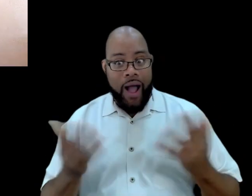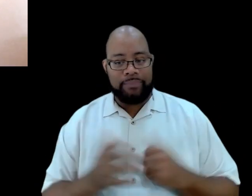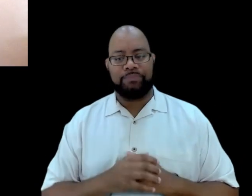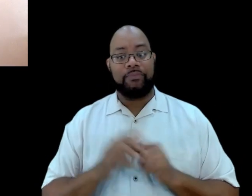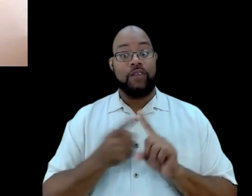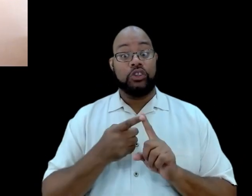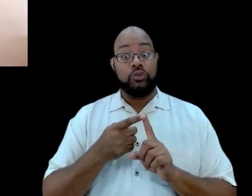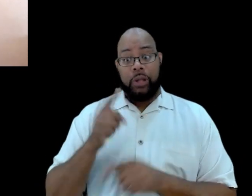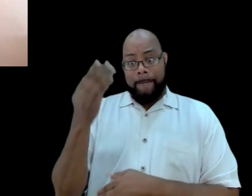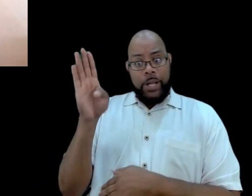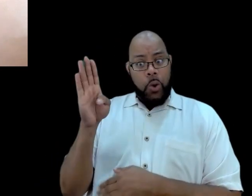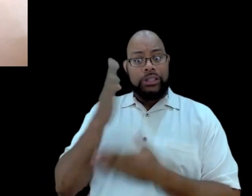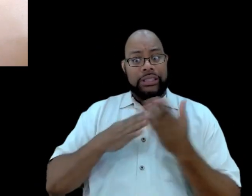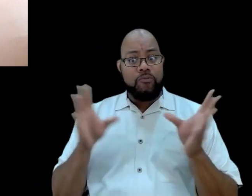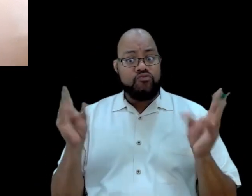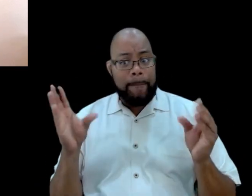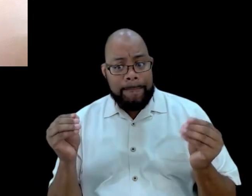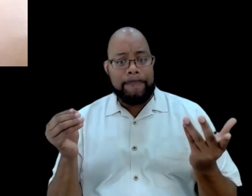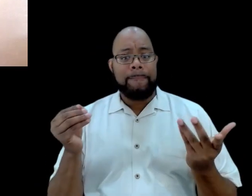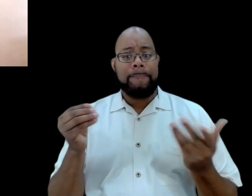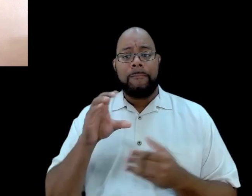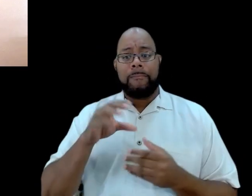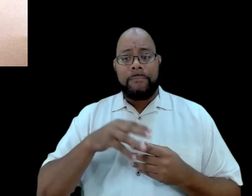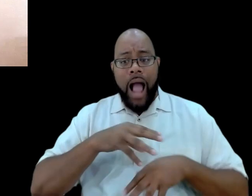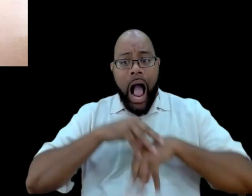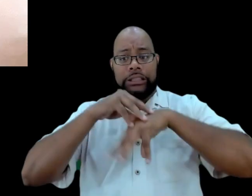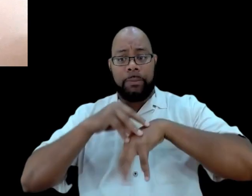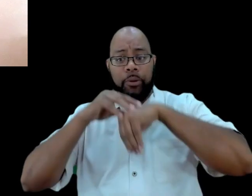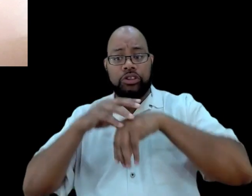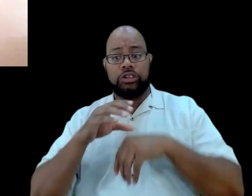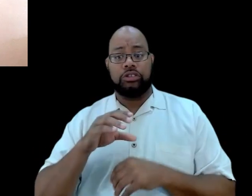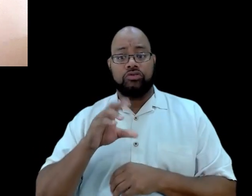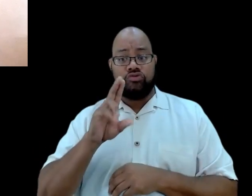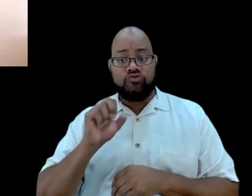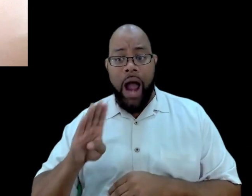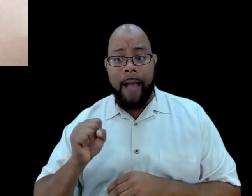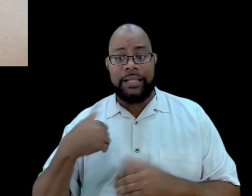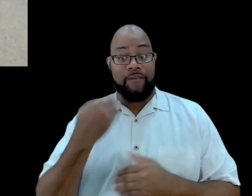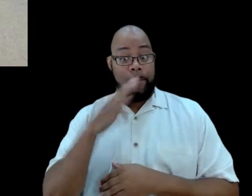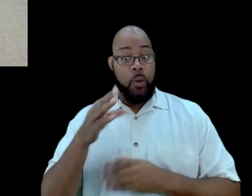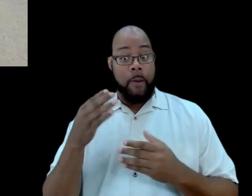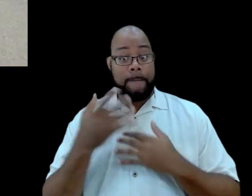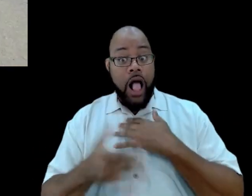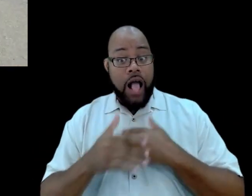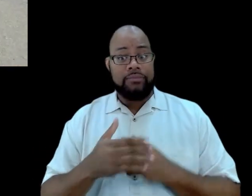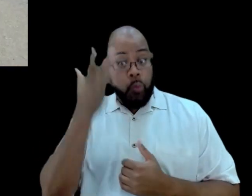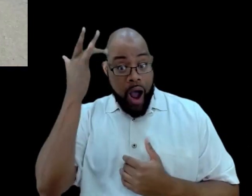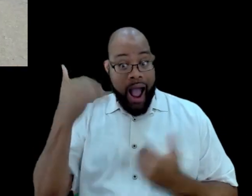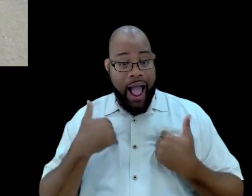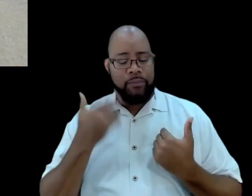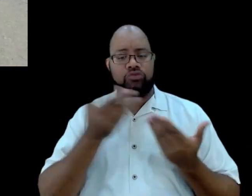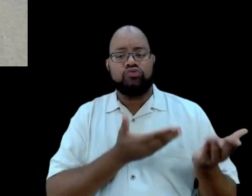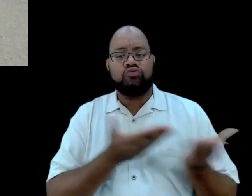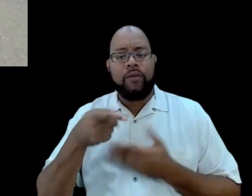into these options. First off, blue. Some crustaceans, octopuses, squid, and horseshoe crabs have blue blood. And they